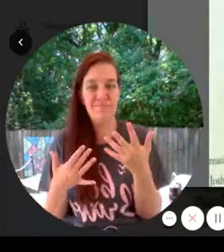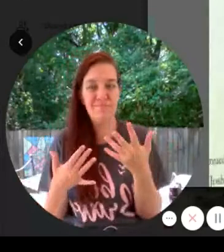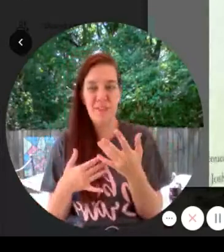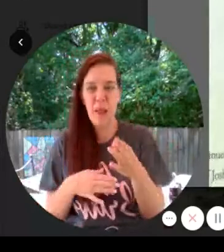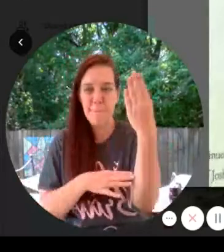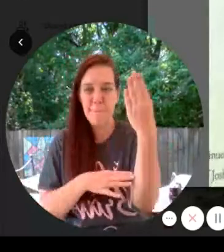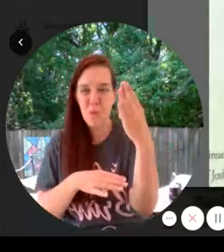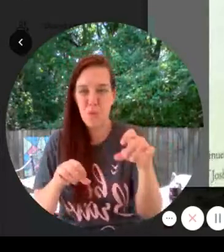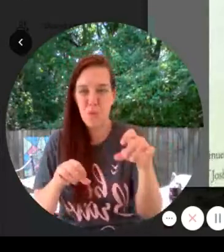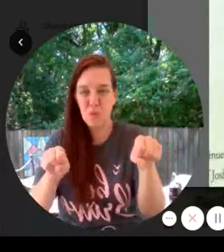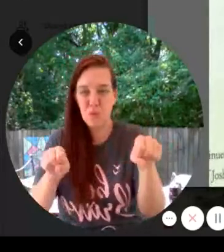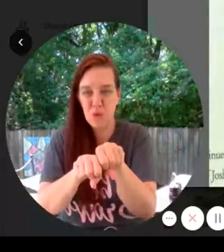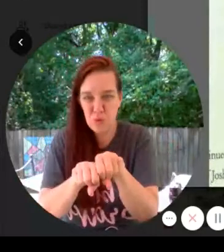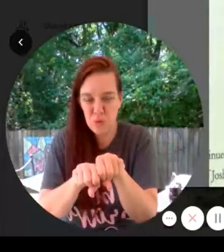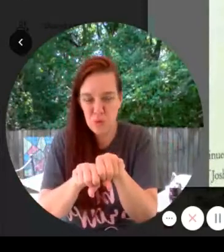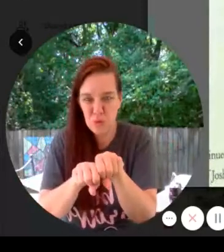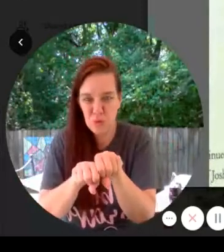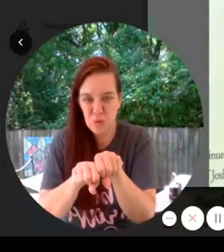sneakers with